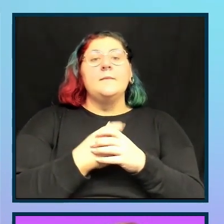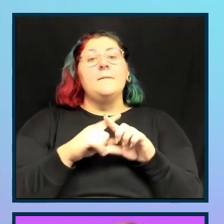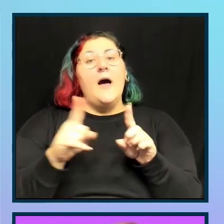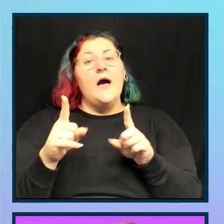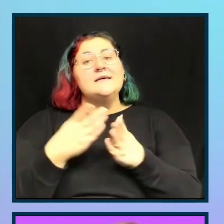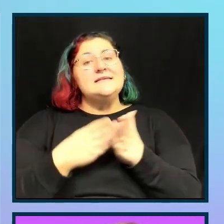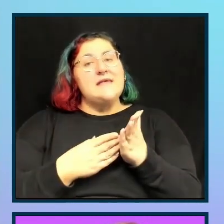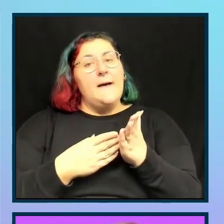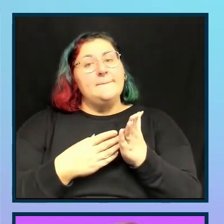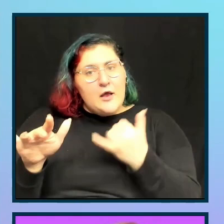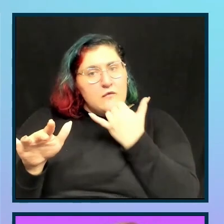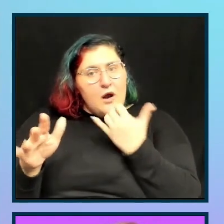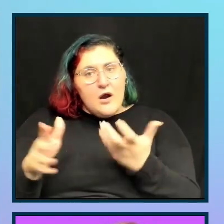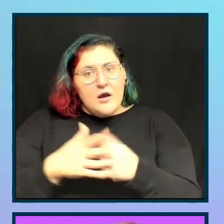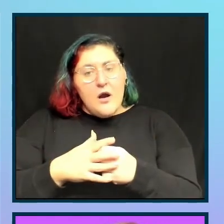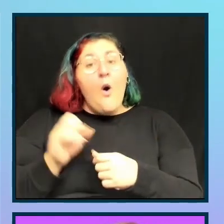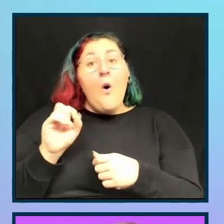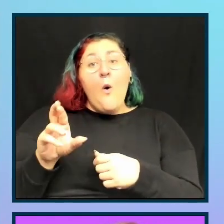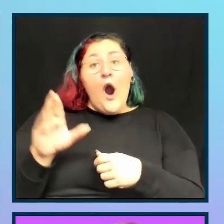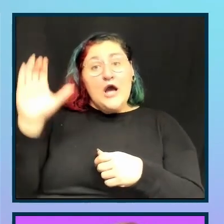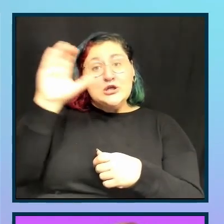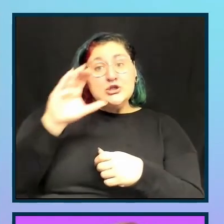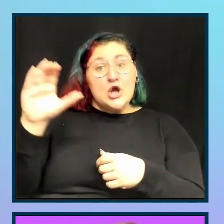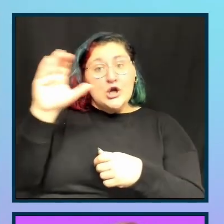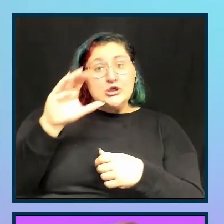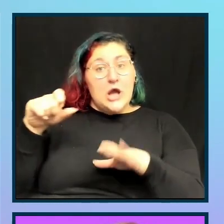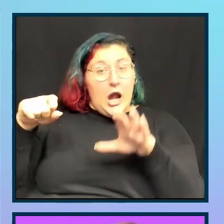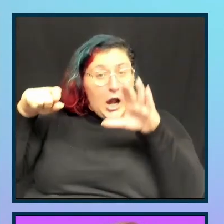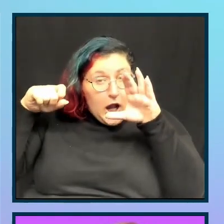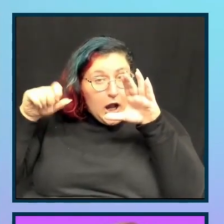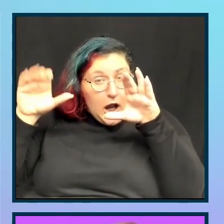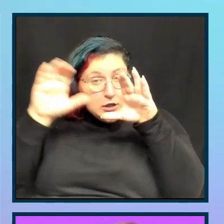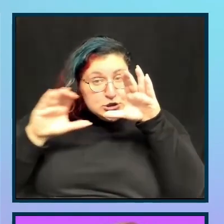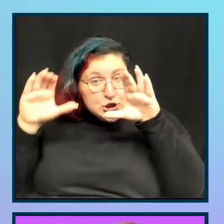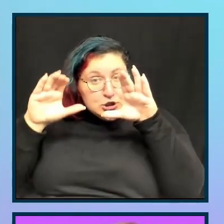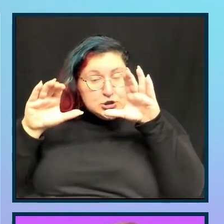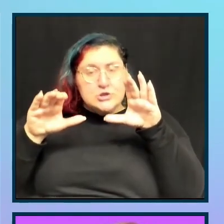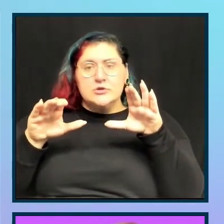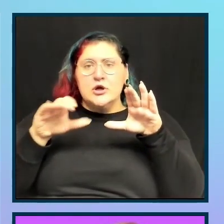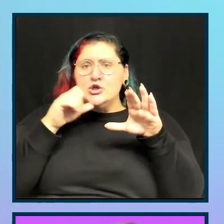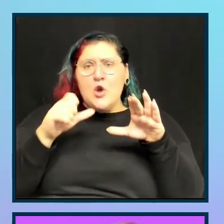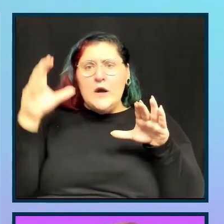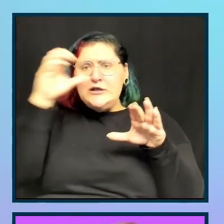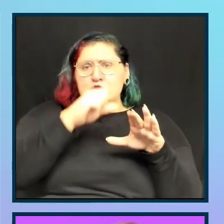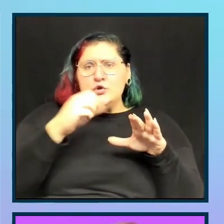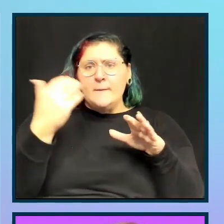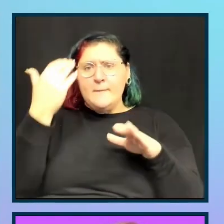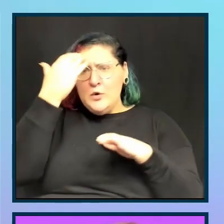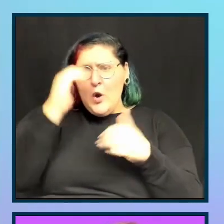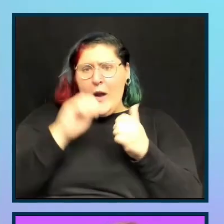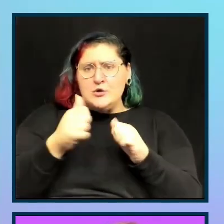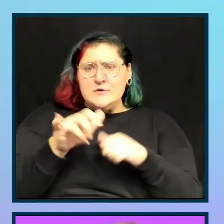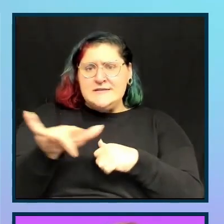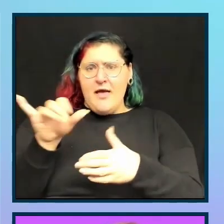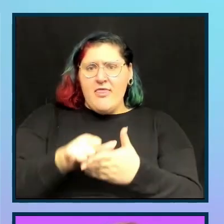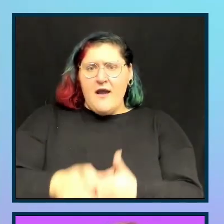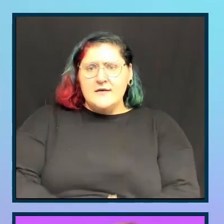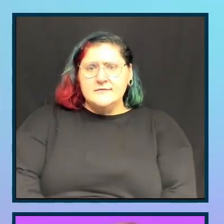isn't quite as high as you might think among children. So this is also something to consider when you're designing for kids, even though everybody's